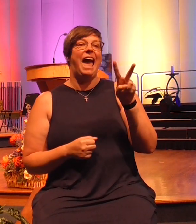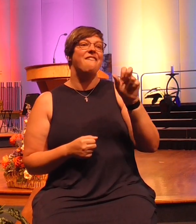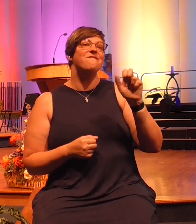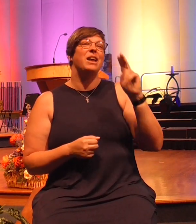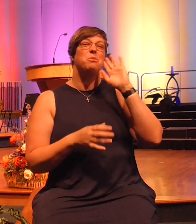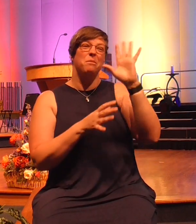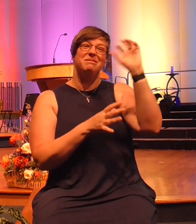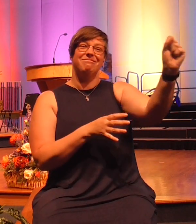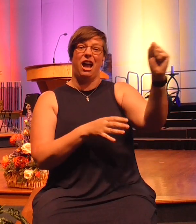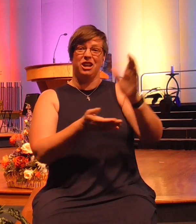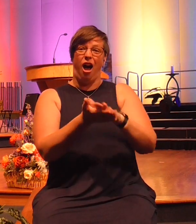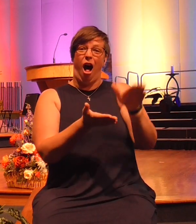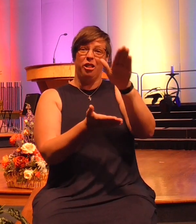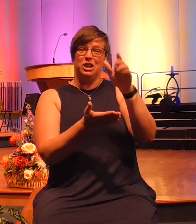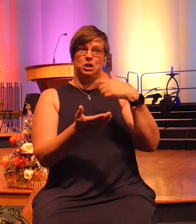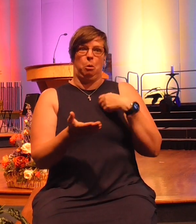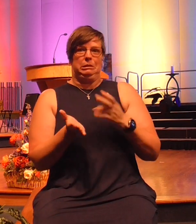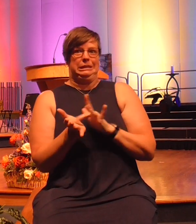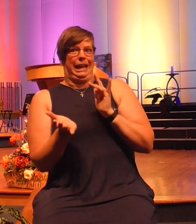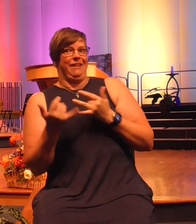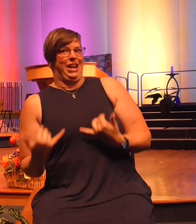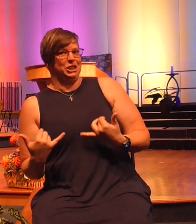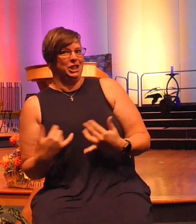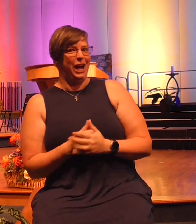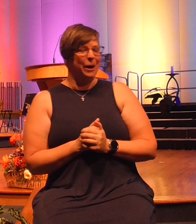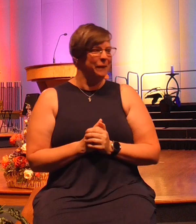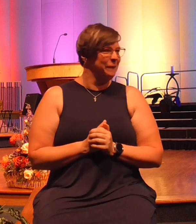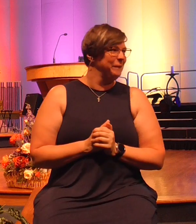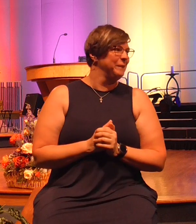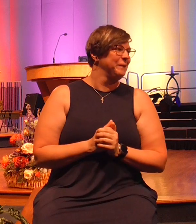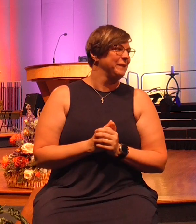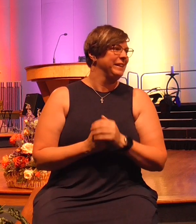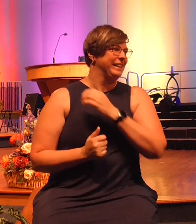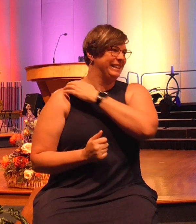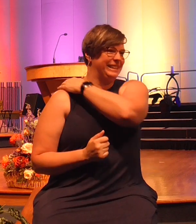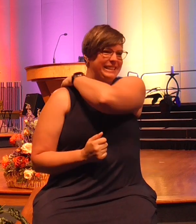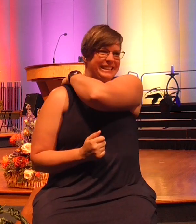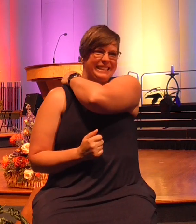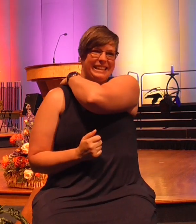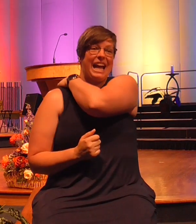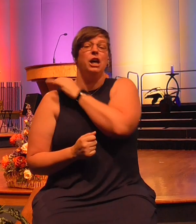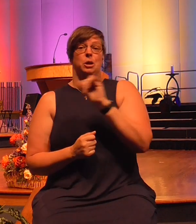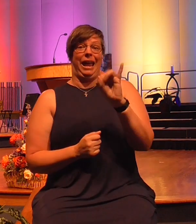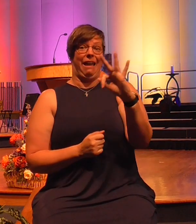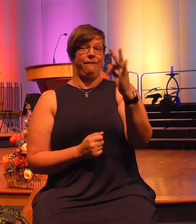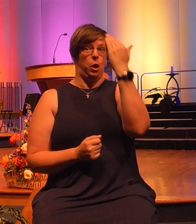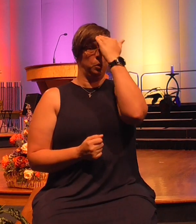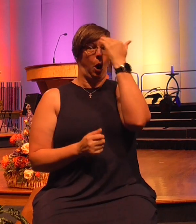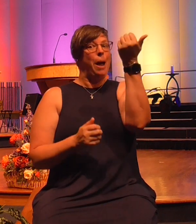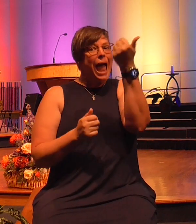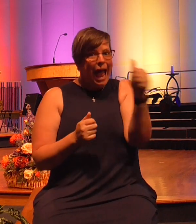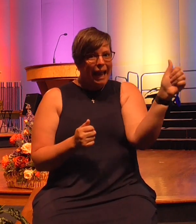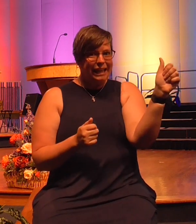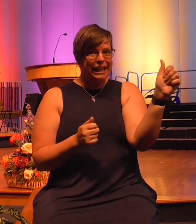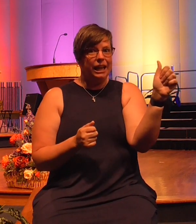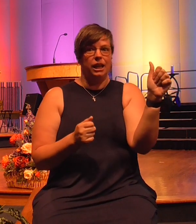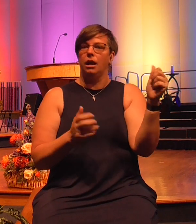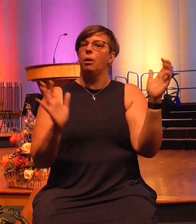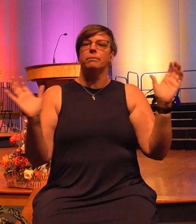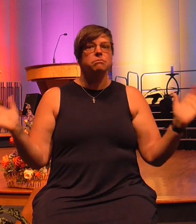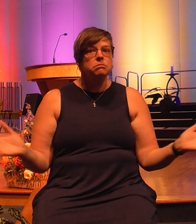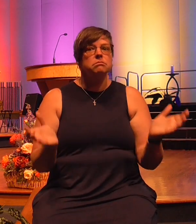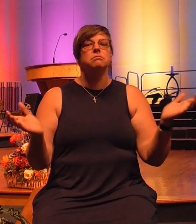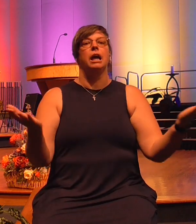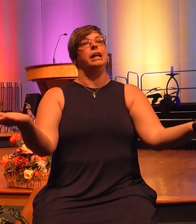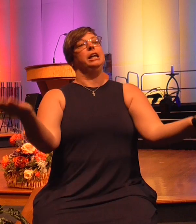Evan's going to be going away to college, so we got to use him while we can. All right, so if you know any of these Beatles songs, you